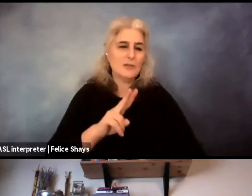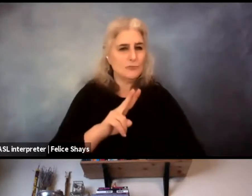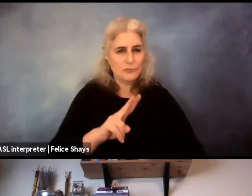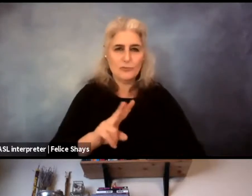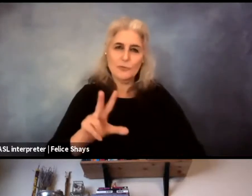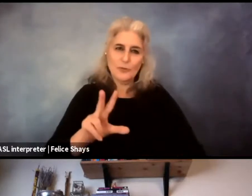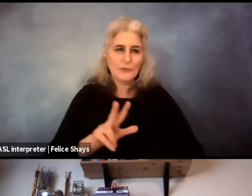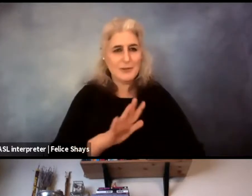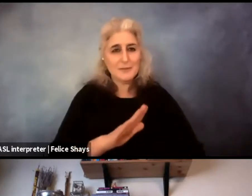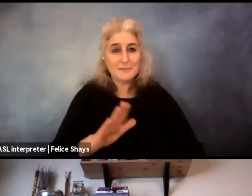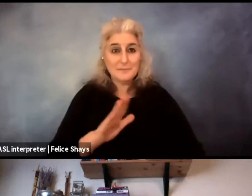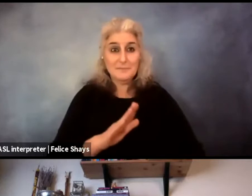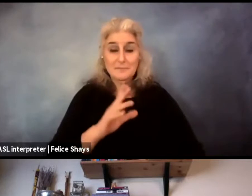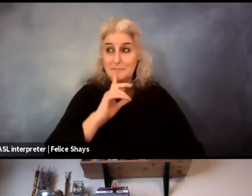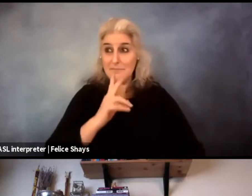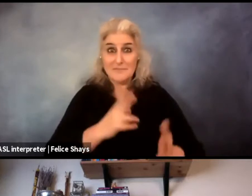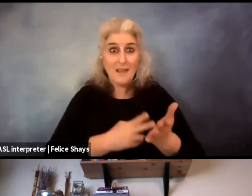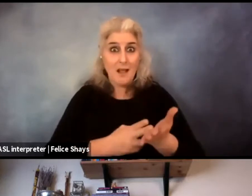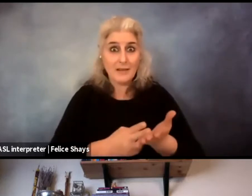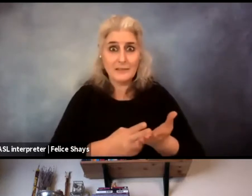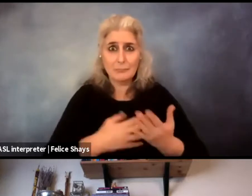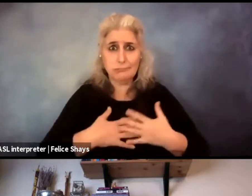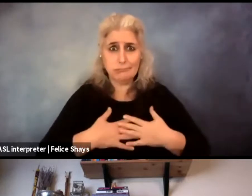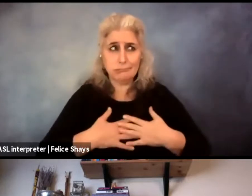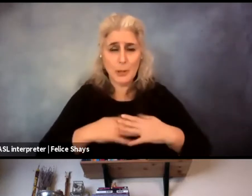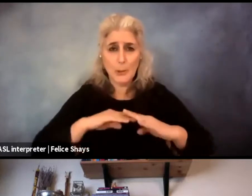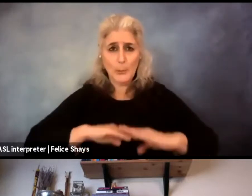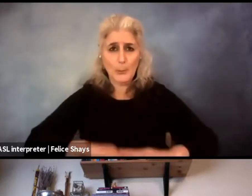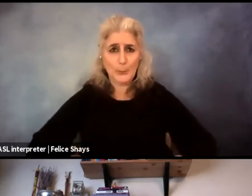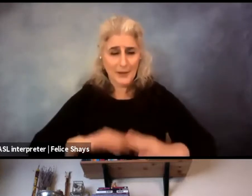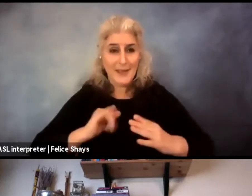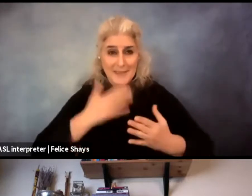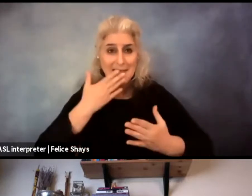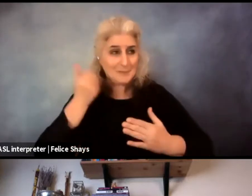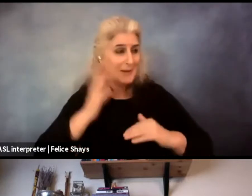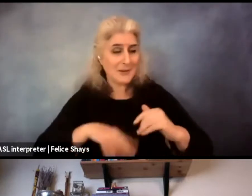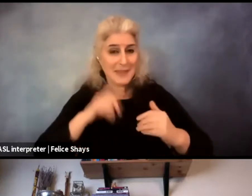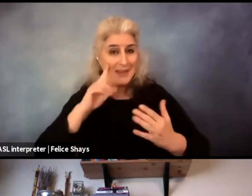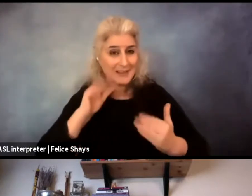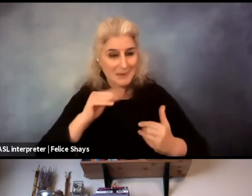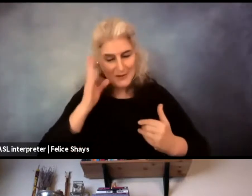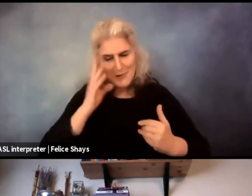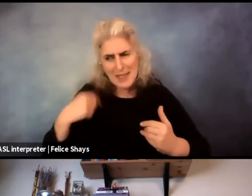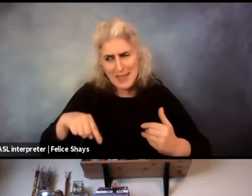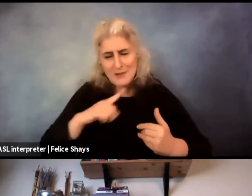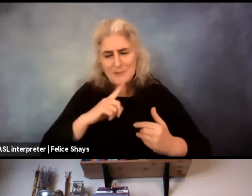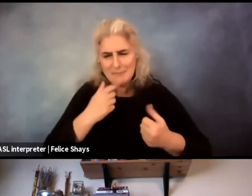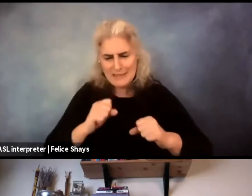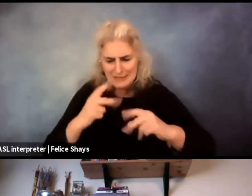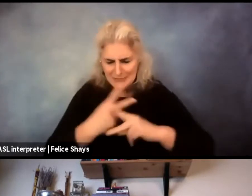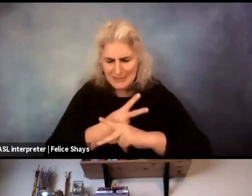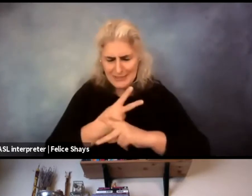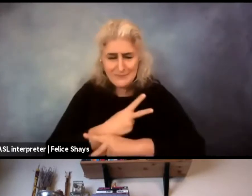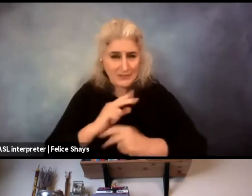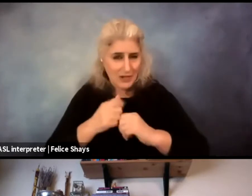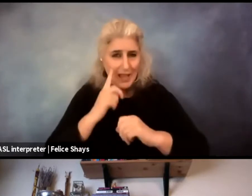That's honestly better than I expected. We work a lot on this part to like try to figure out how to